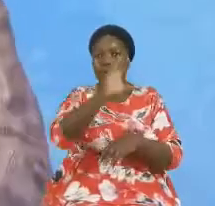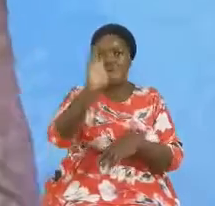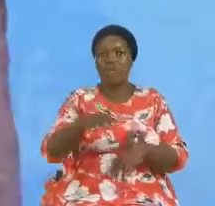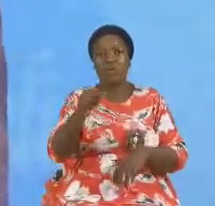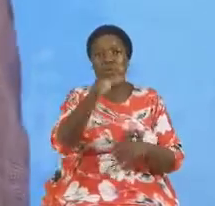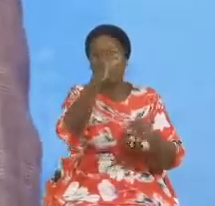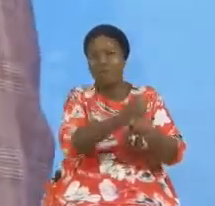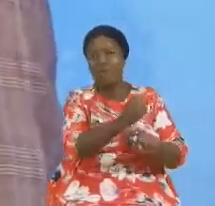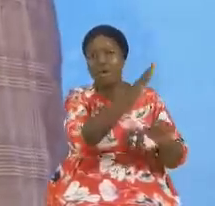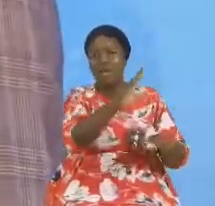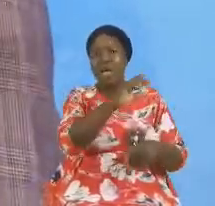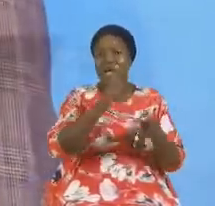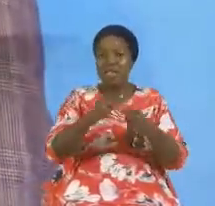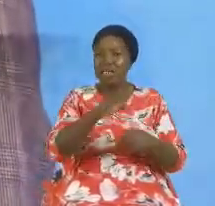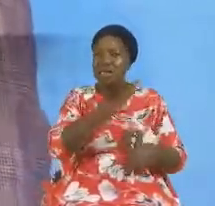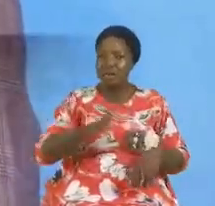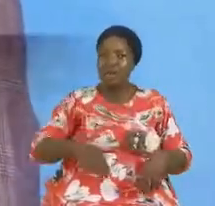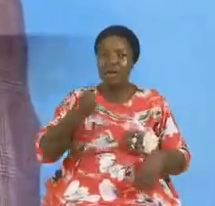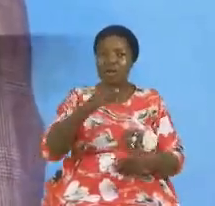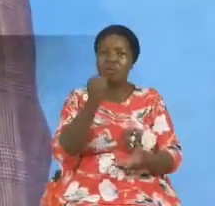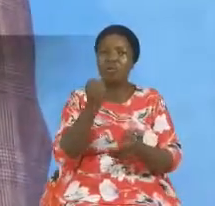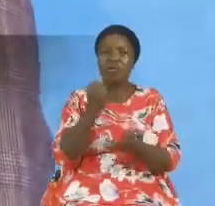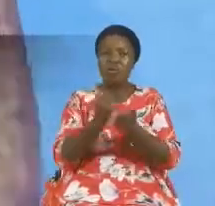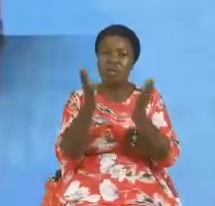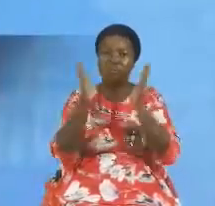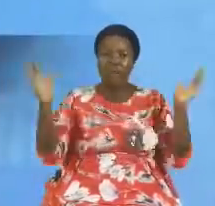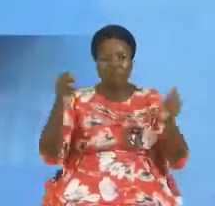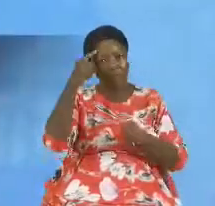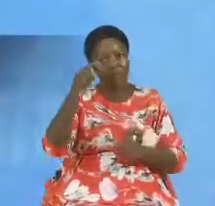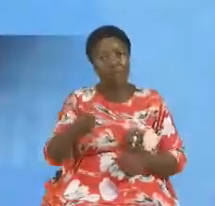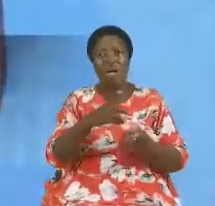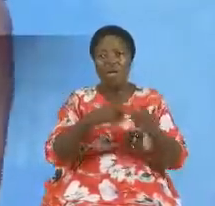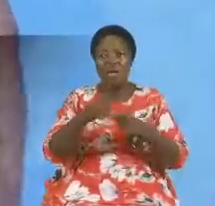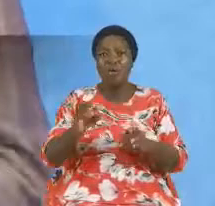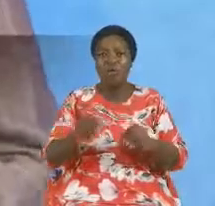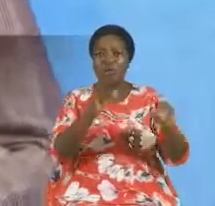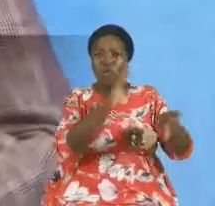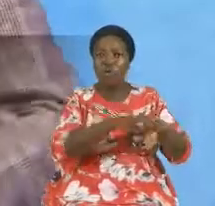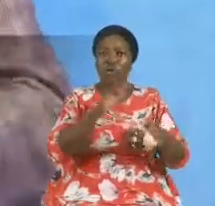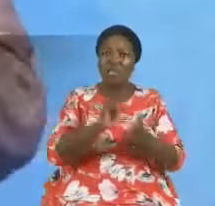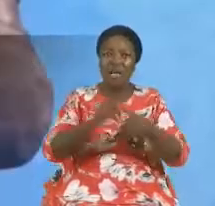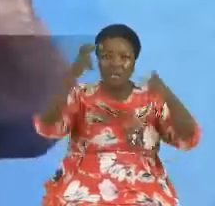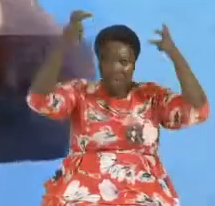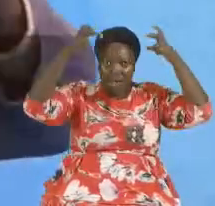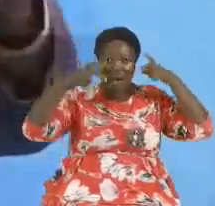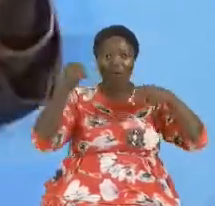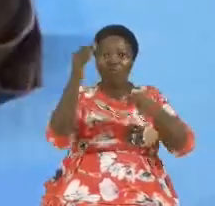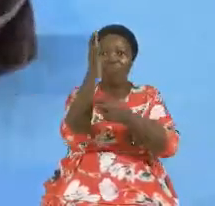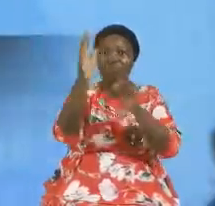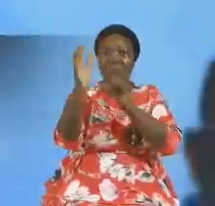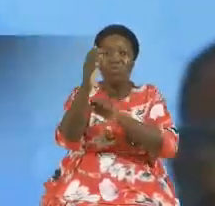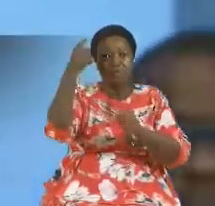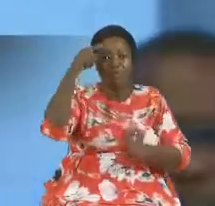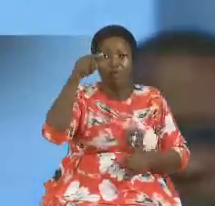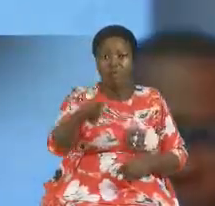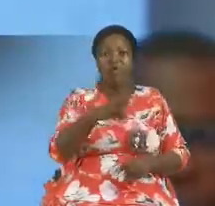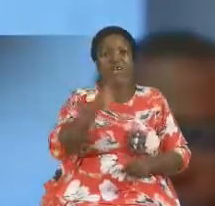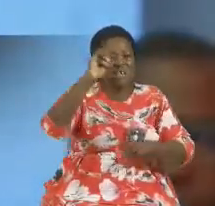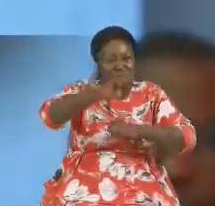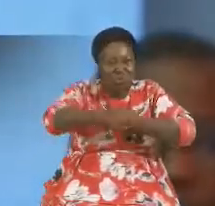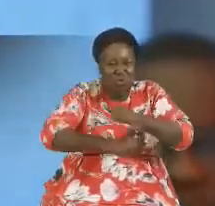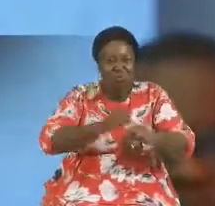shall be saved. Christ died for you on the cross of Calvary. Christ was crucified for you, and he wore